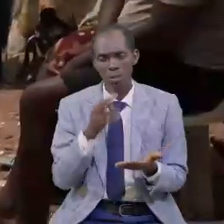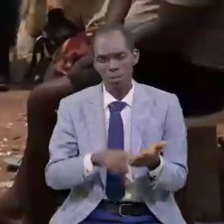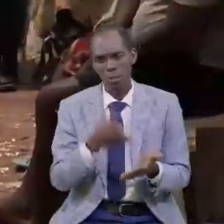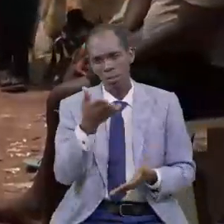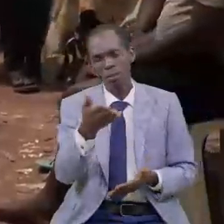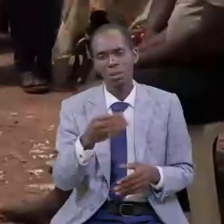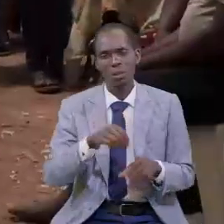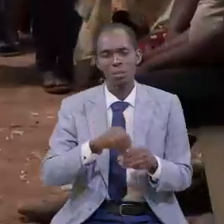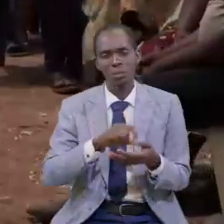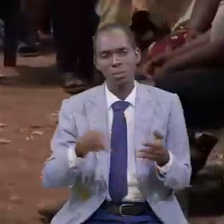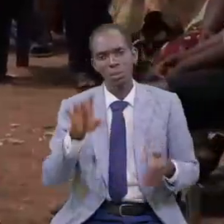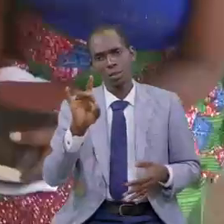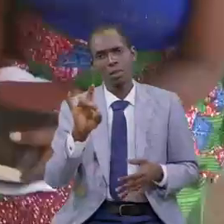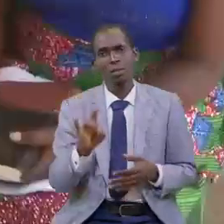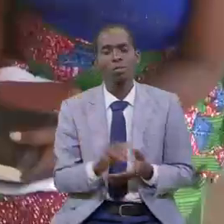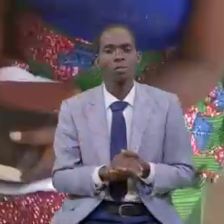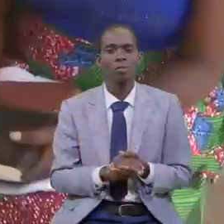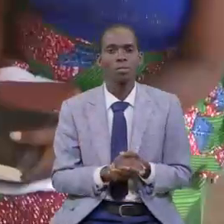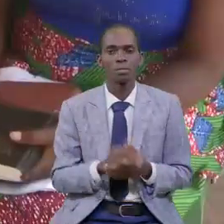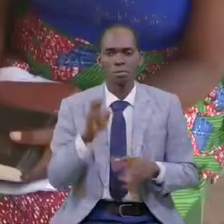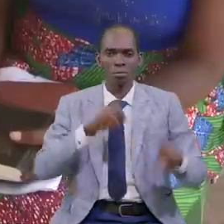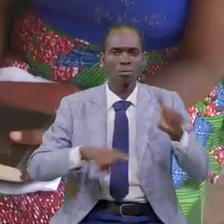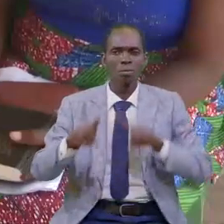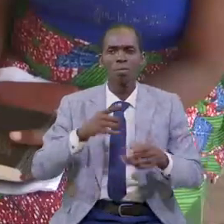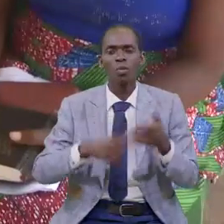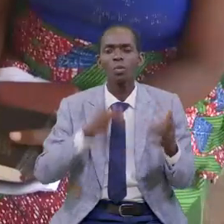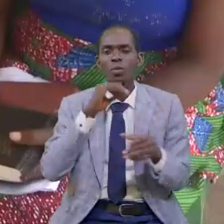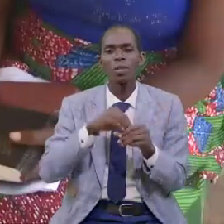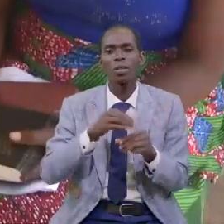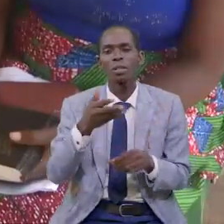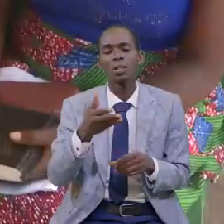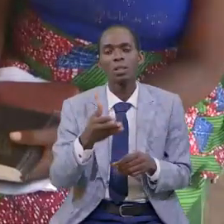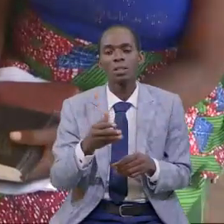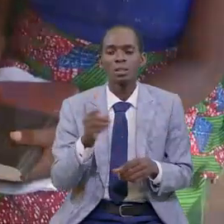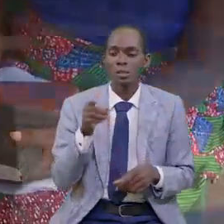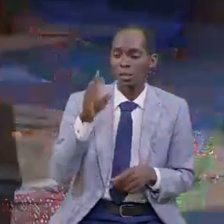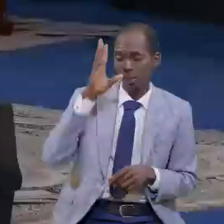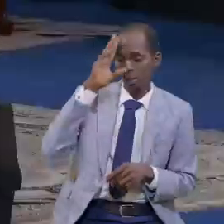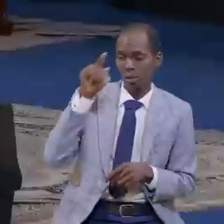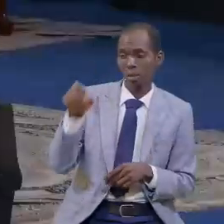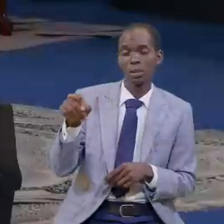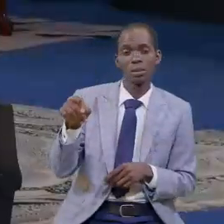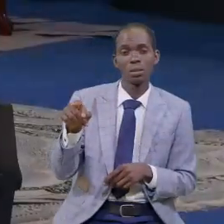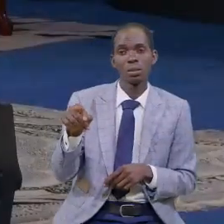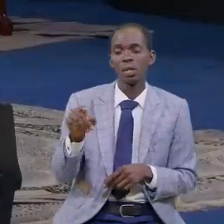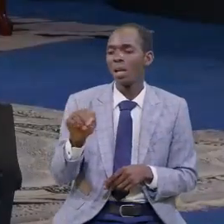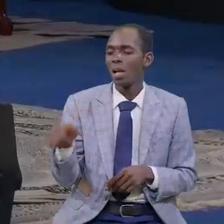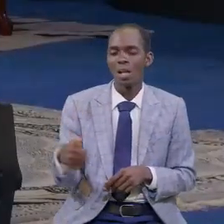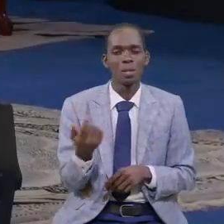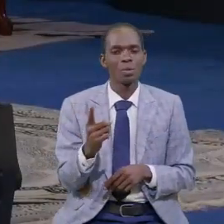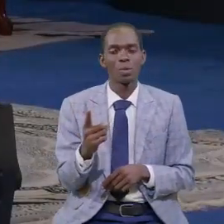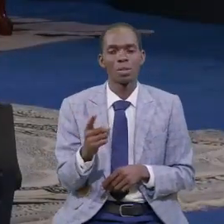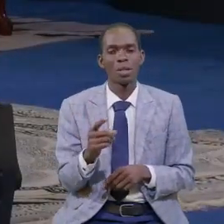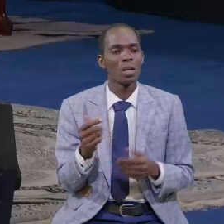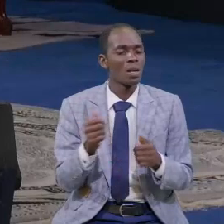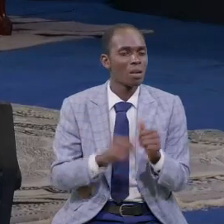Read it out aloud. He, whoever, anywhere, he, whoever,